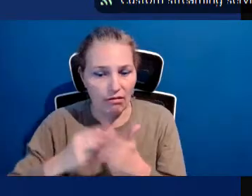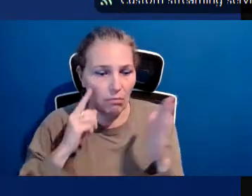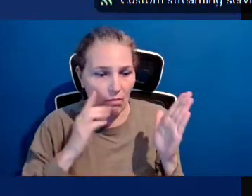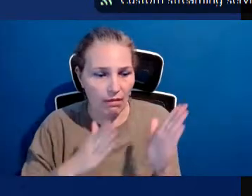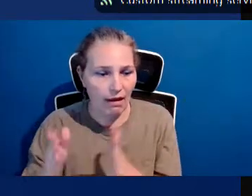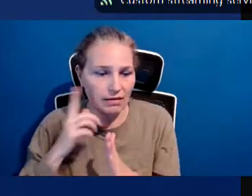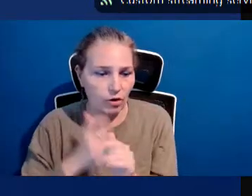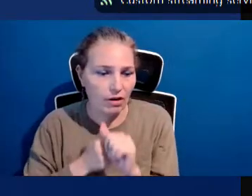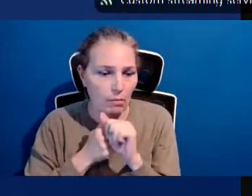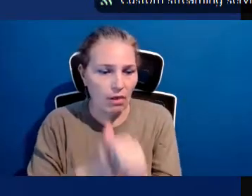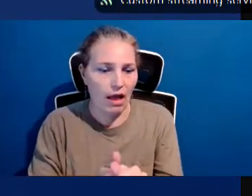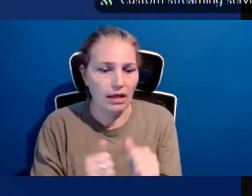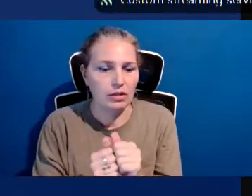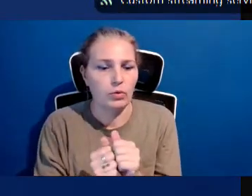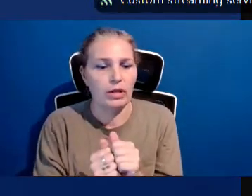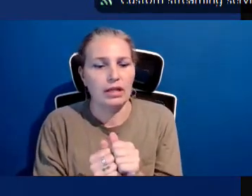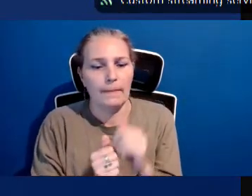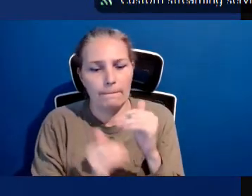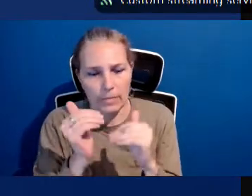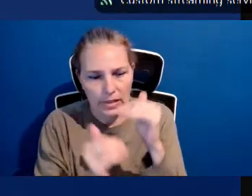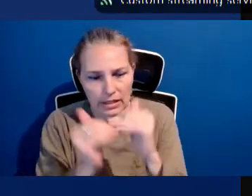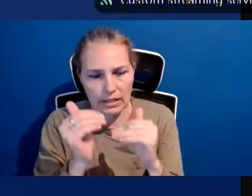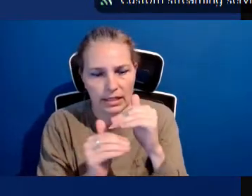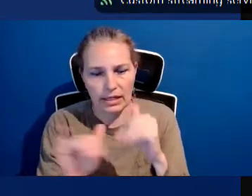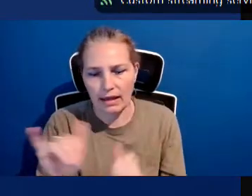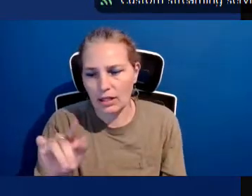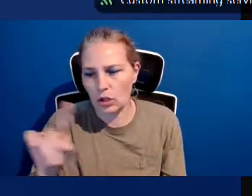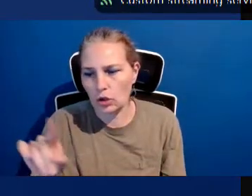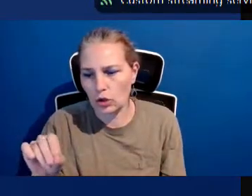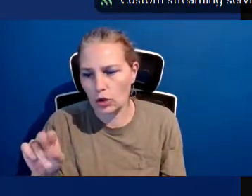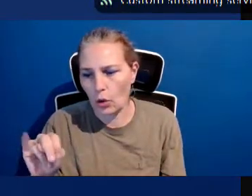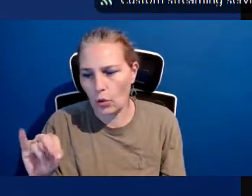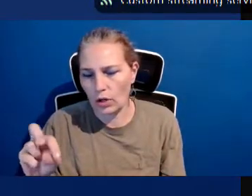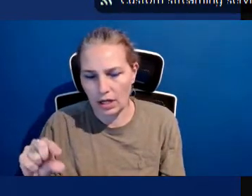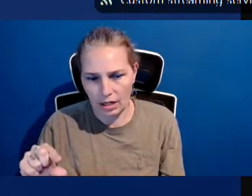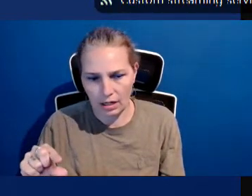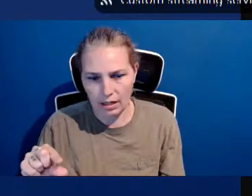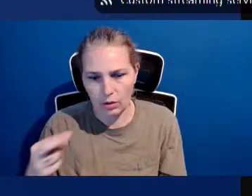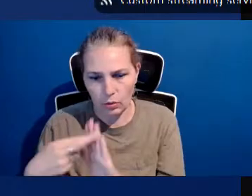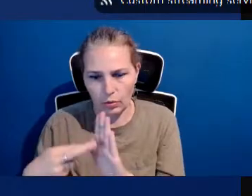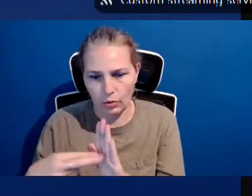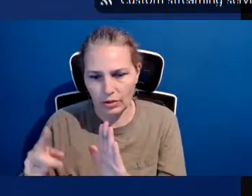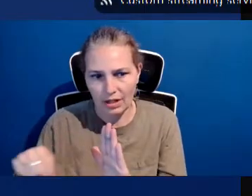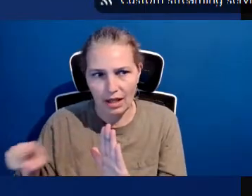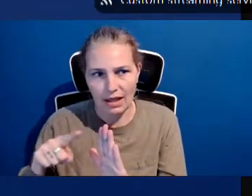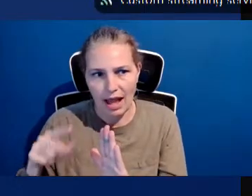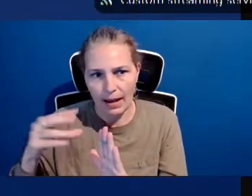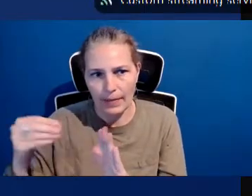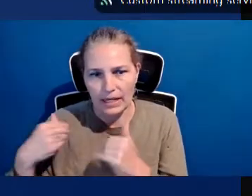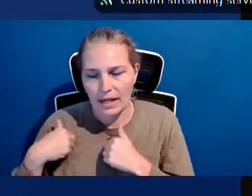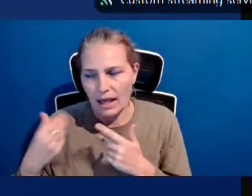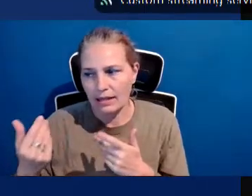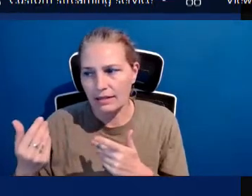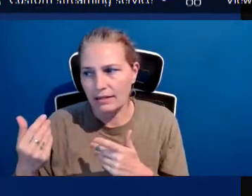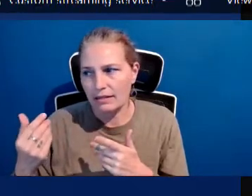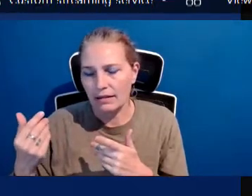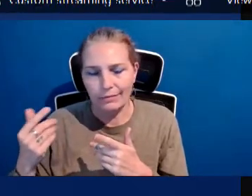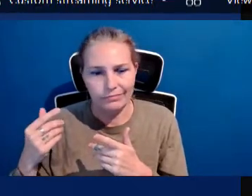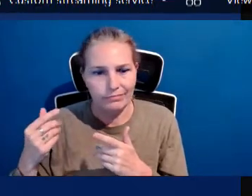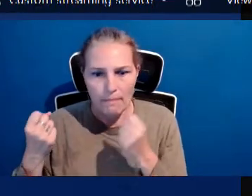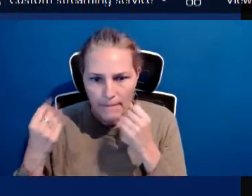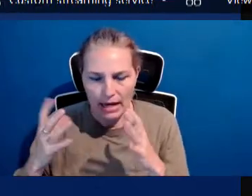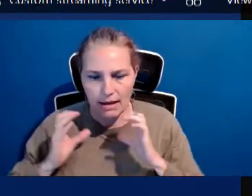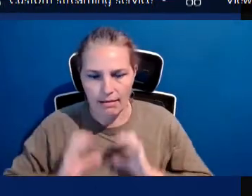building and zoning rules. They have many clients in Australia, Canada, as well as the United